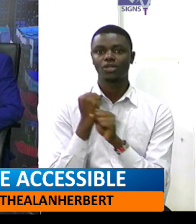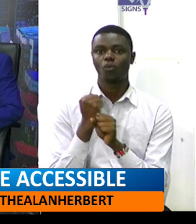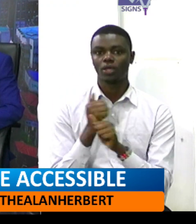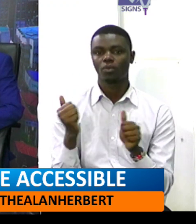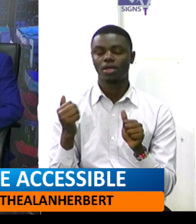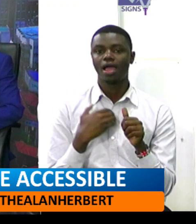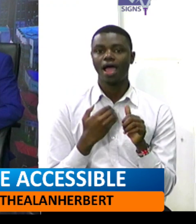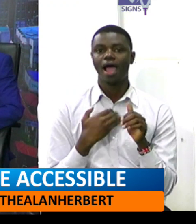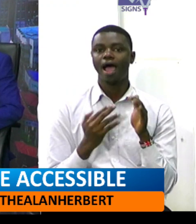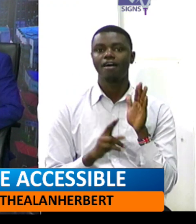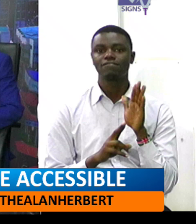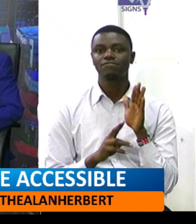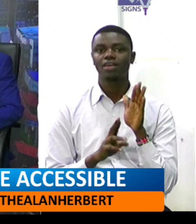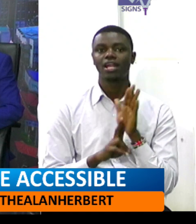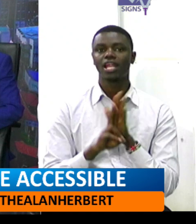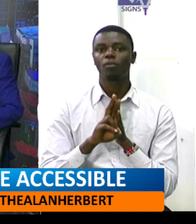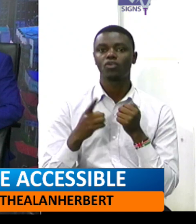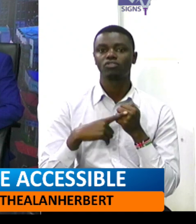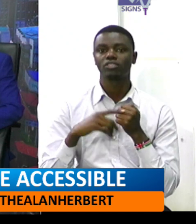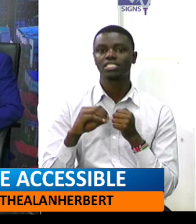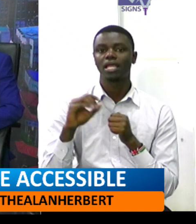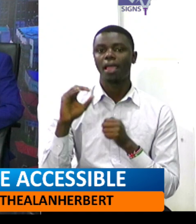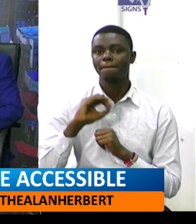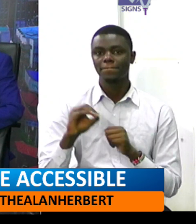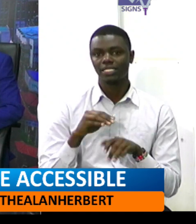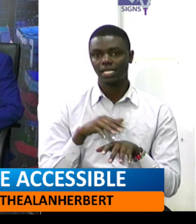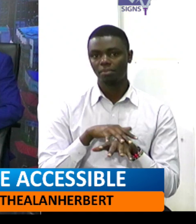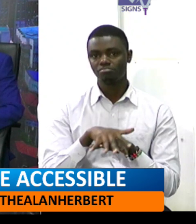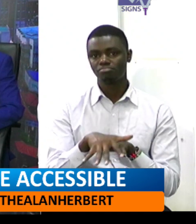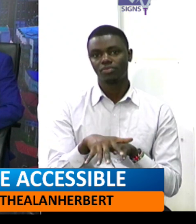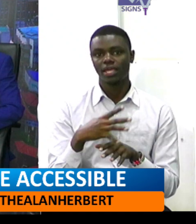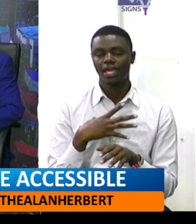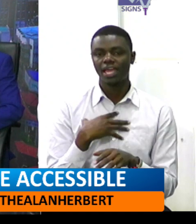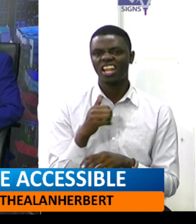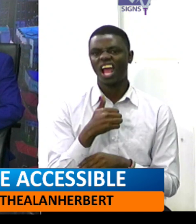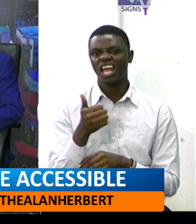upward of 60% penetration, and a whole myriad of